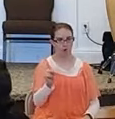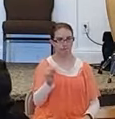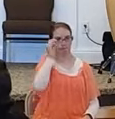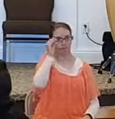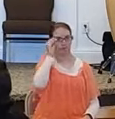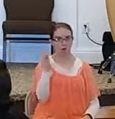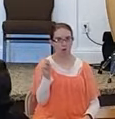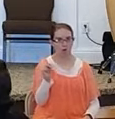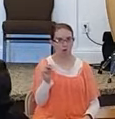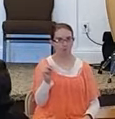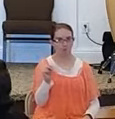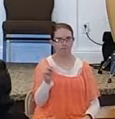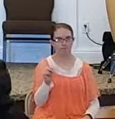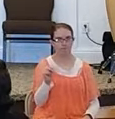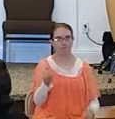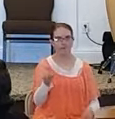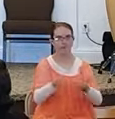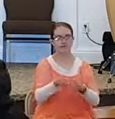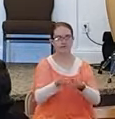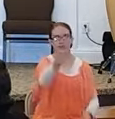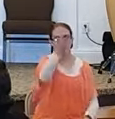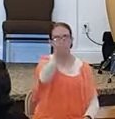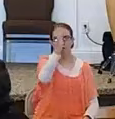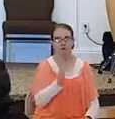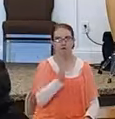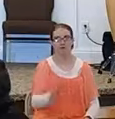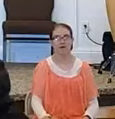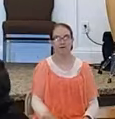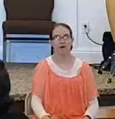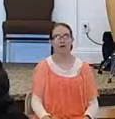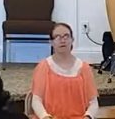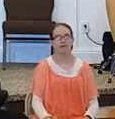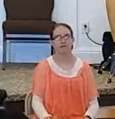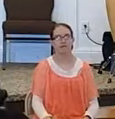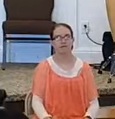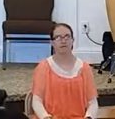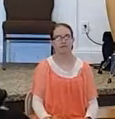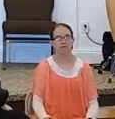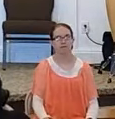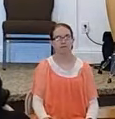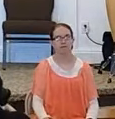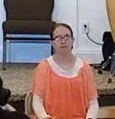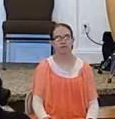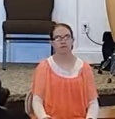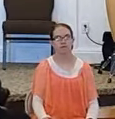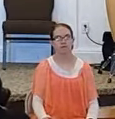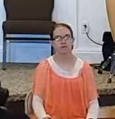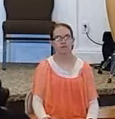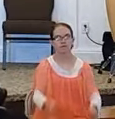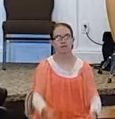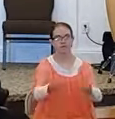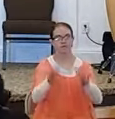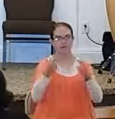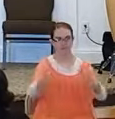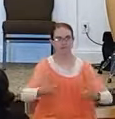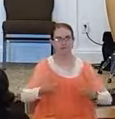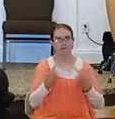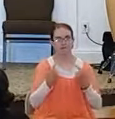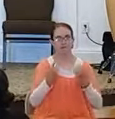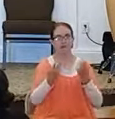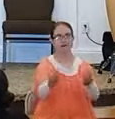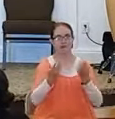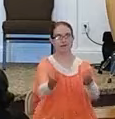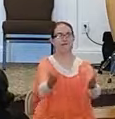No. He's still God. Uh-huh. Hallelujah. He can take life. He can give